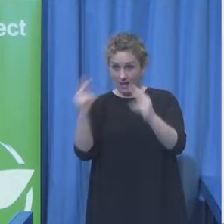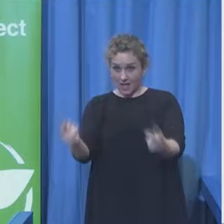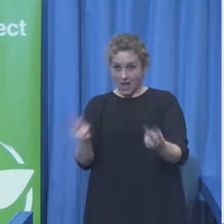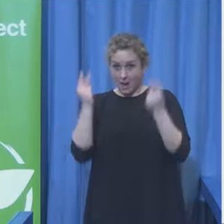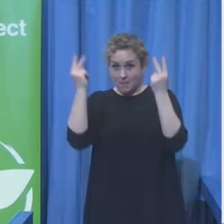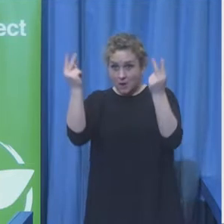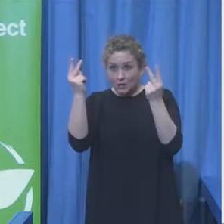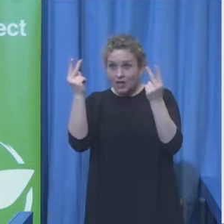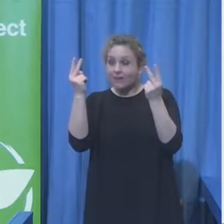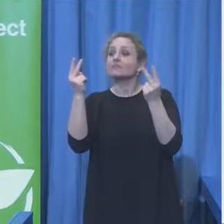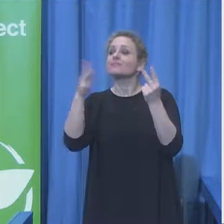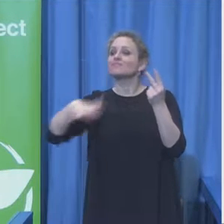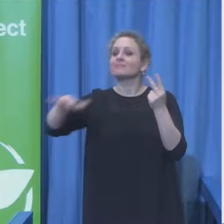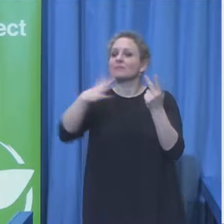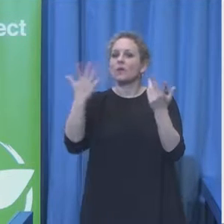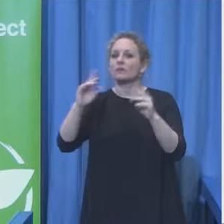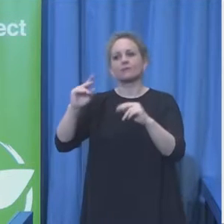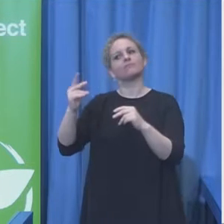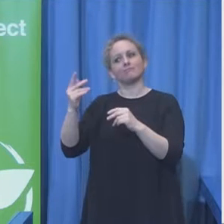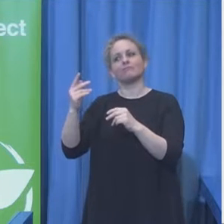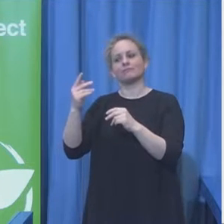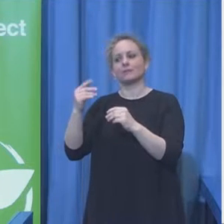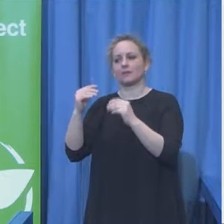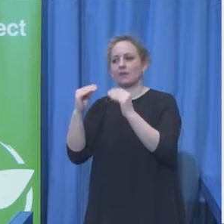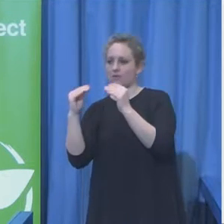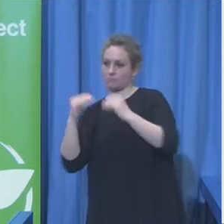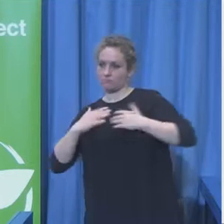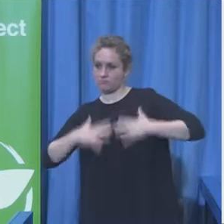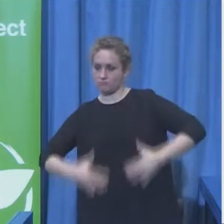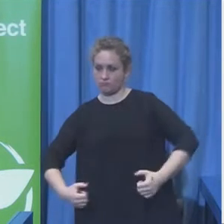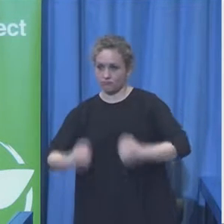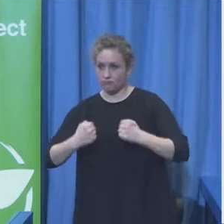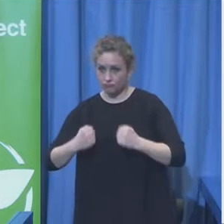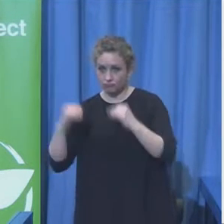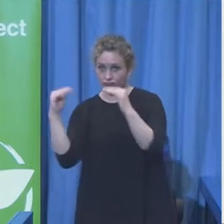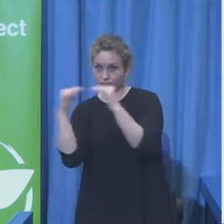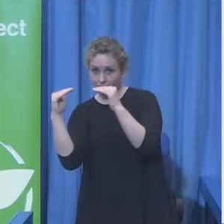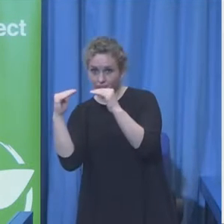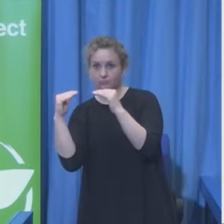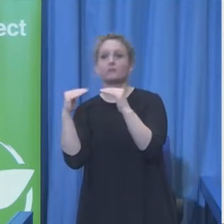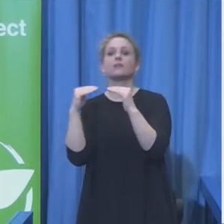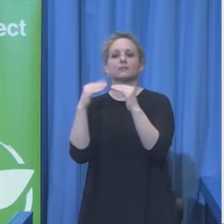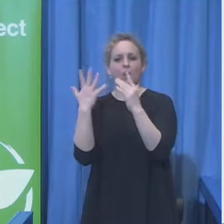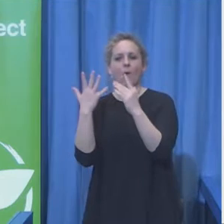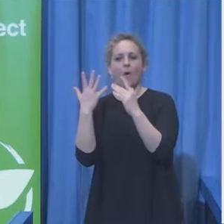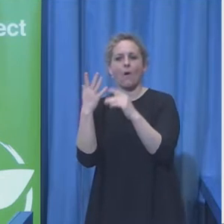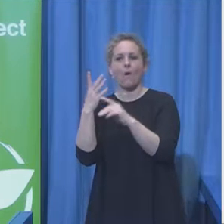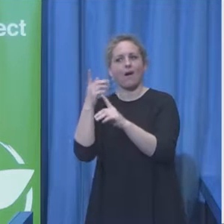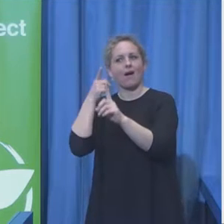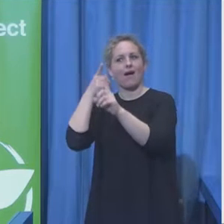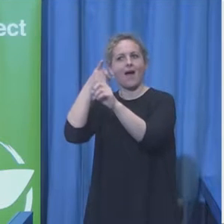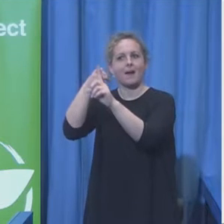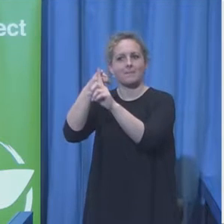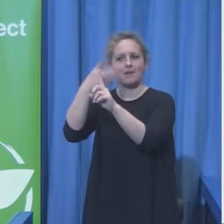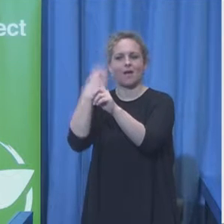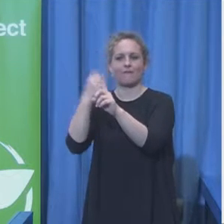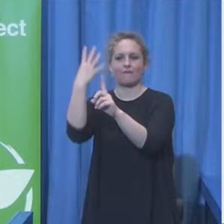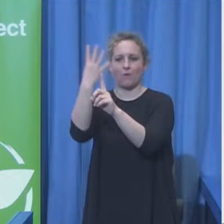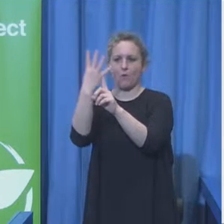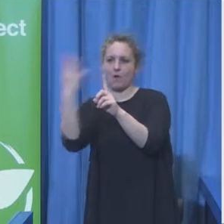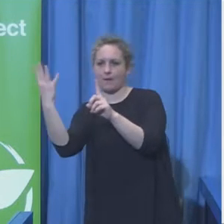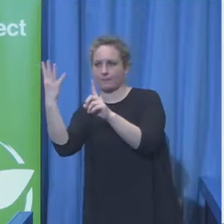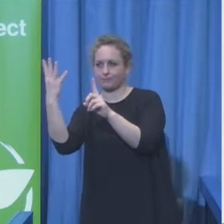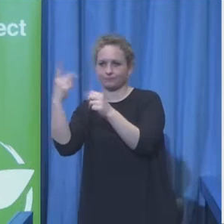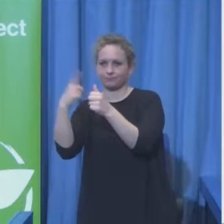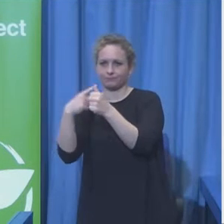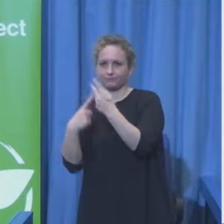do, well, definitely we understand that Goal 4, when it comes to education, is key